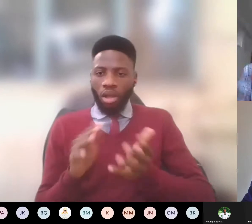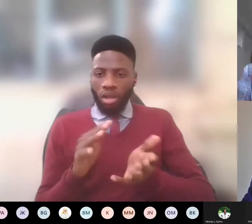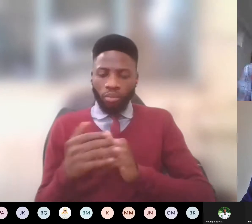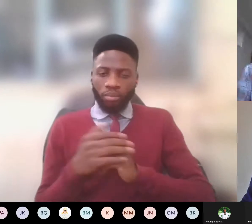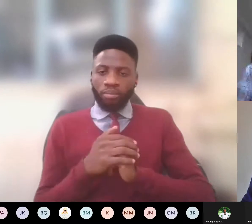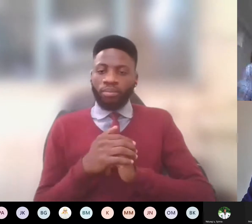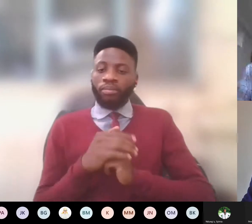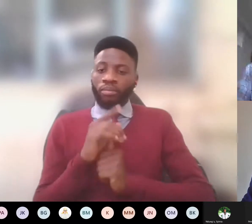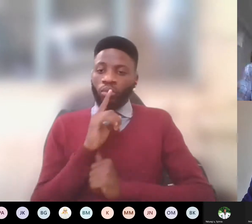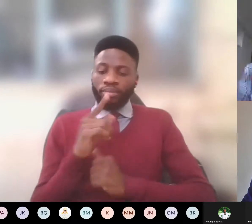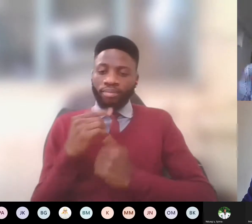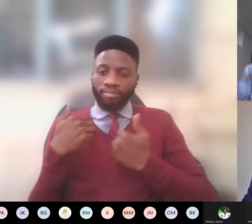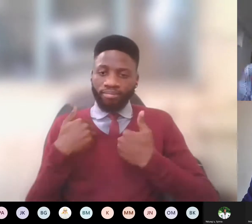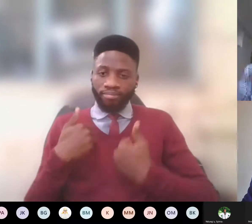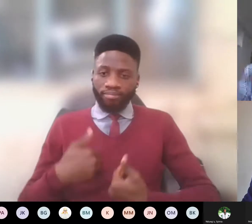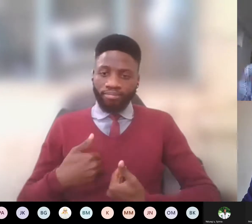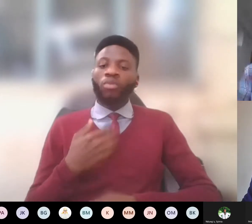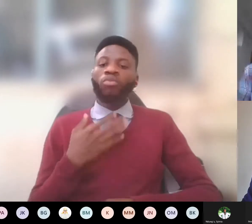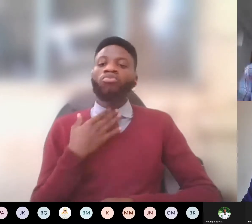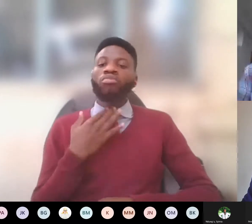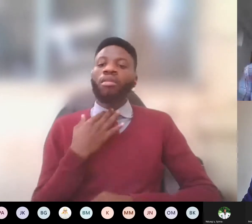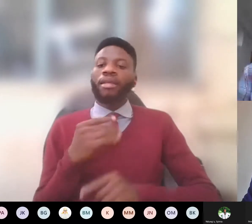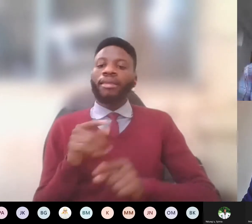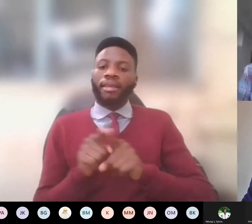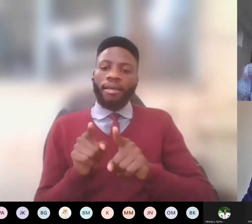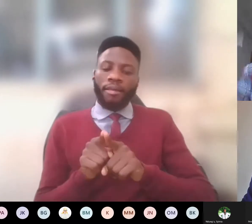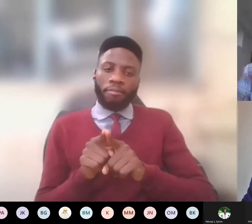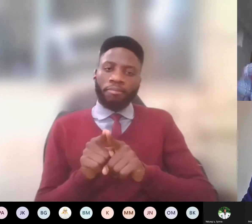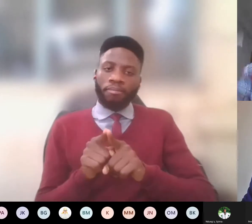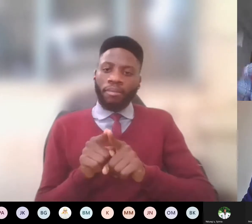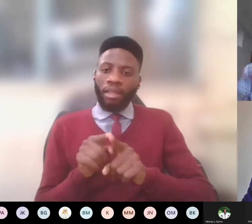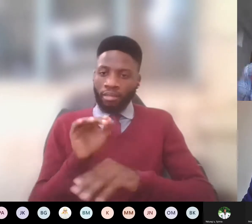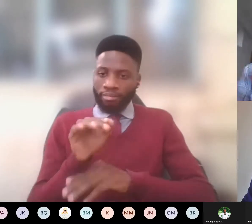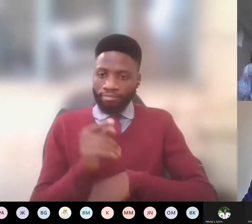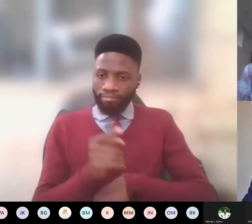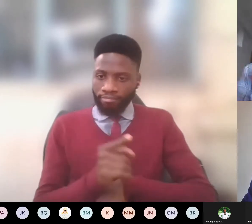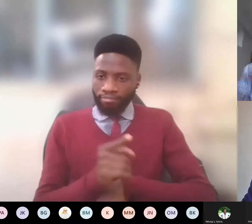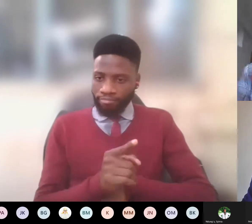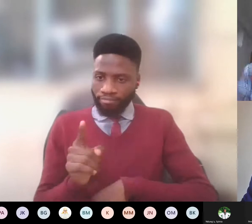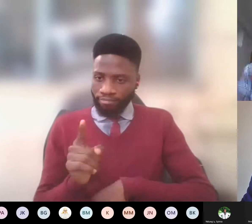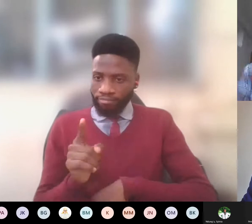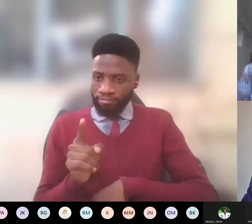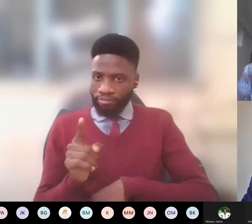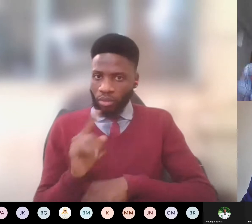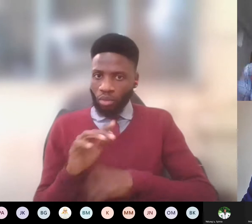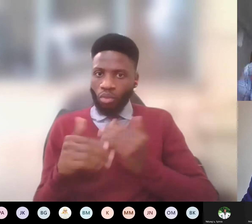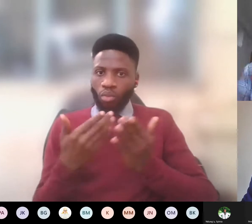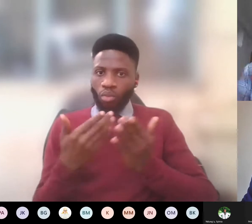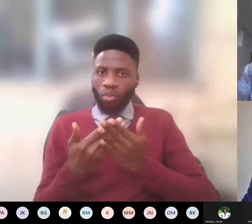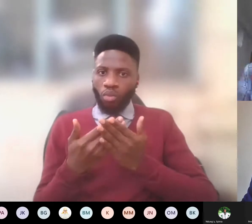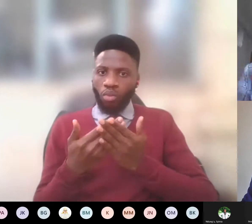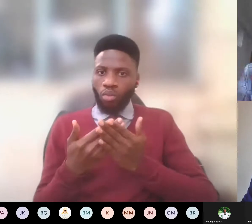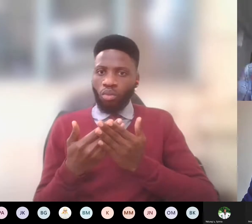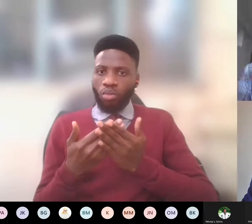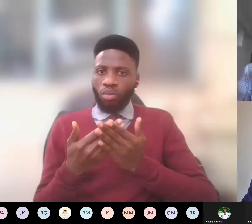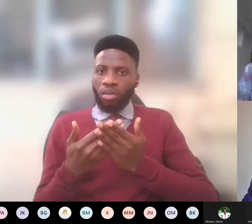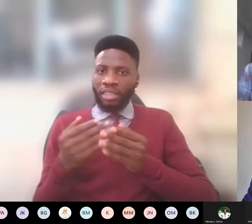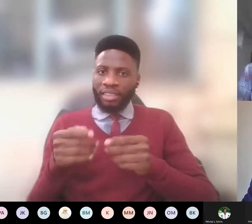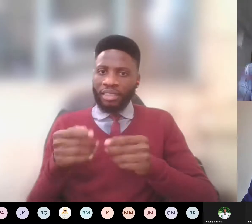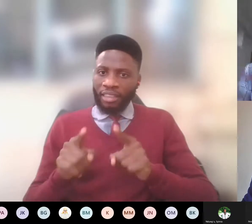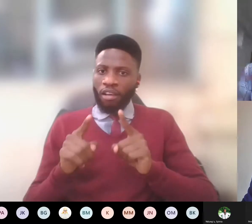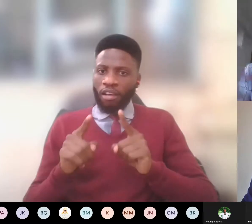to them, this is how it works, this is how my experience has been, this is how my journey has been, and this is what we foresee the